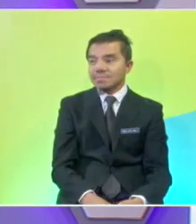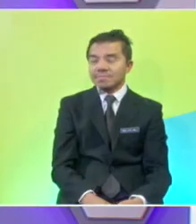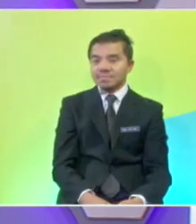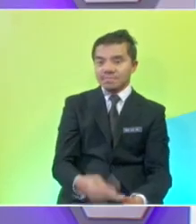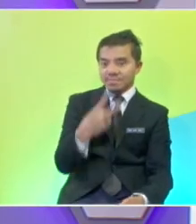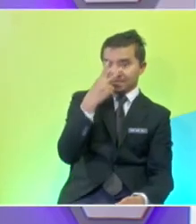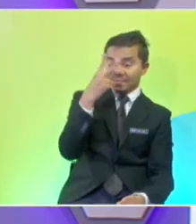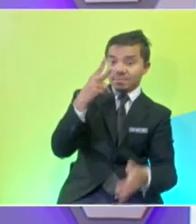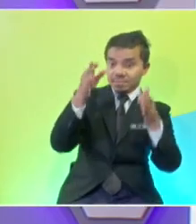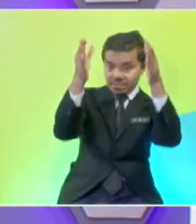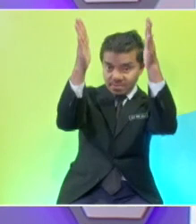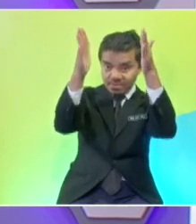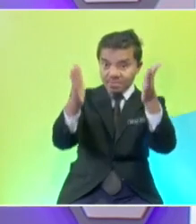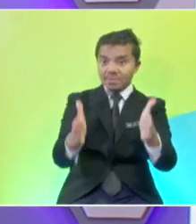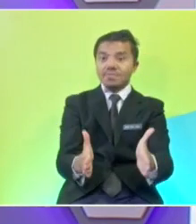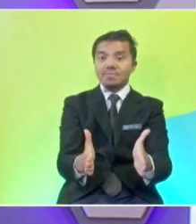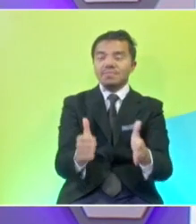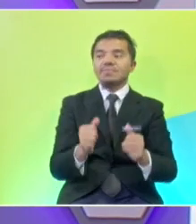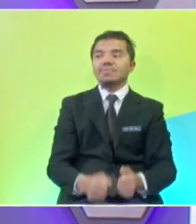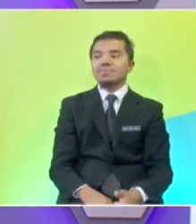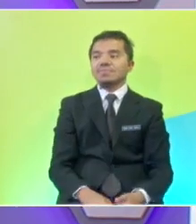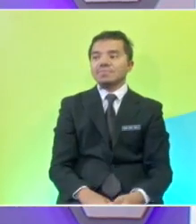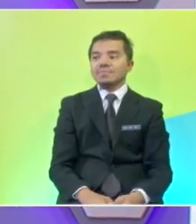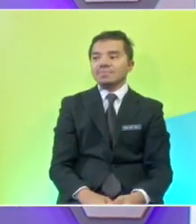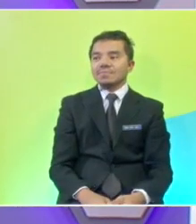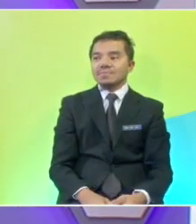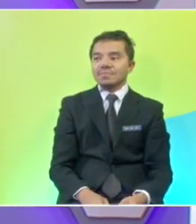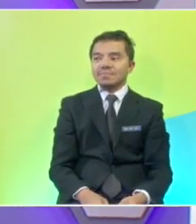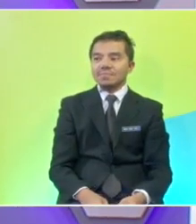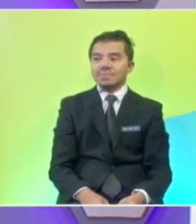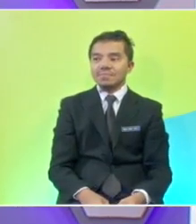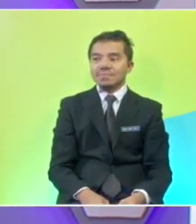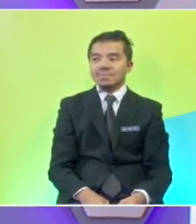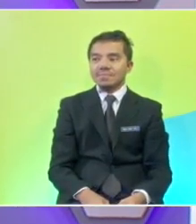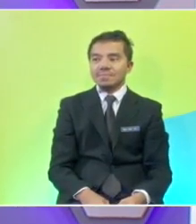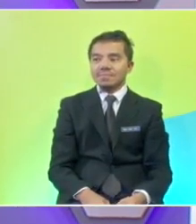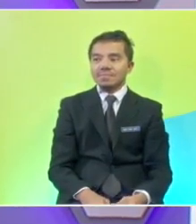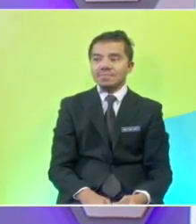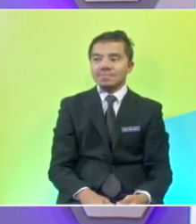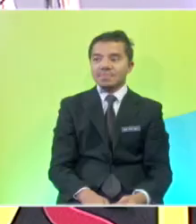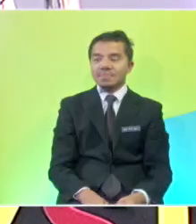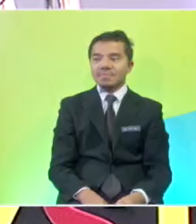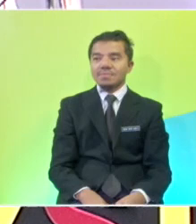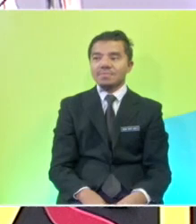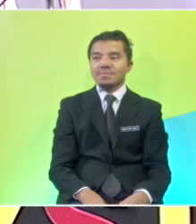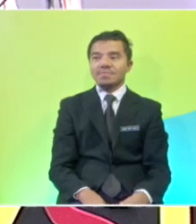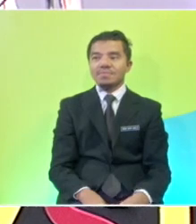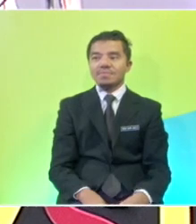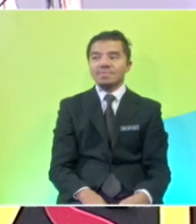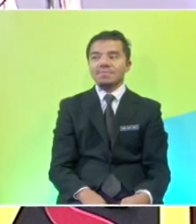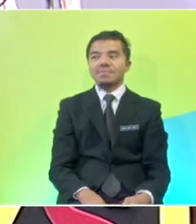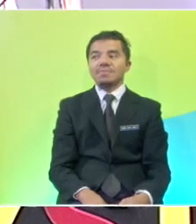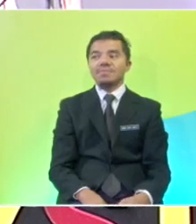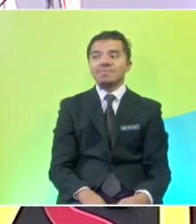we have a blue and red here. I put this nervous All right. system. Okay. So, what items do we need again for everyone Okay. watching at home?